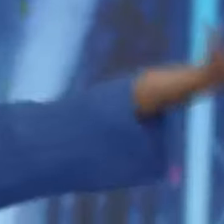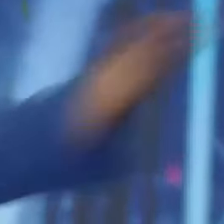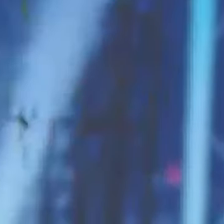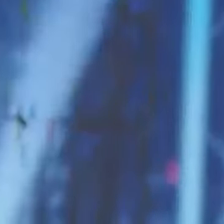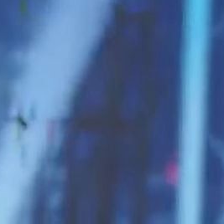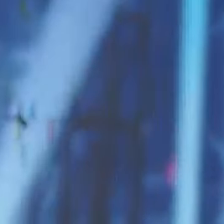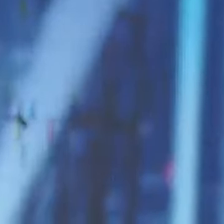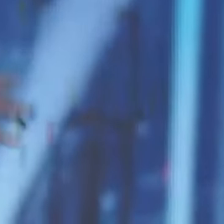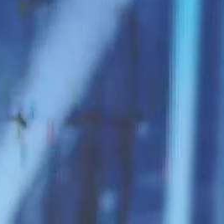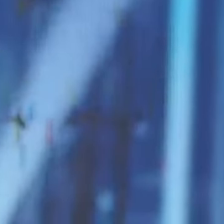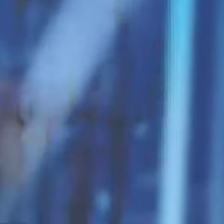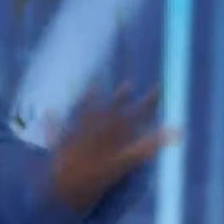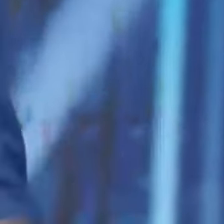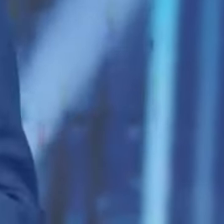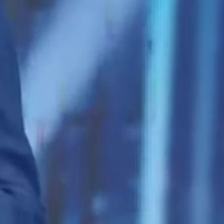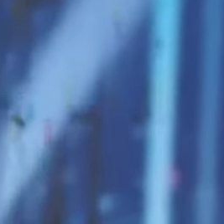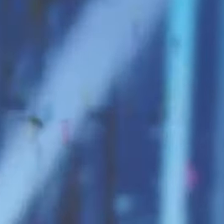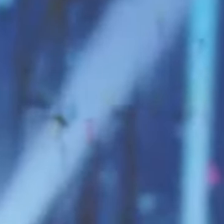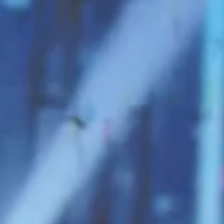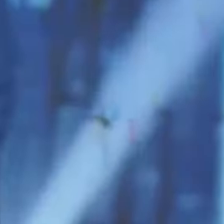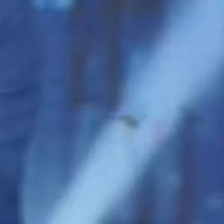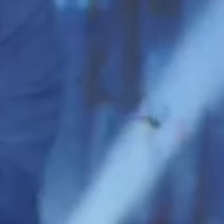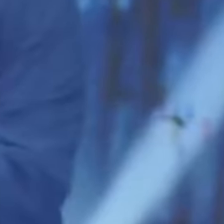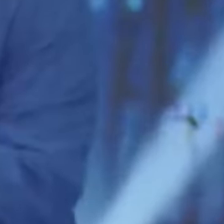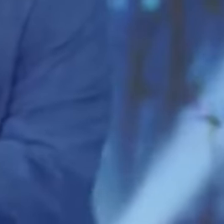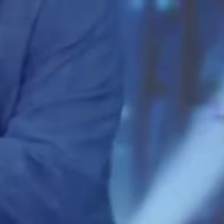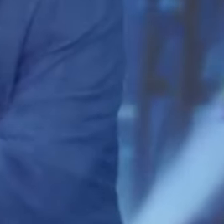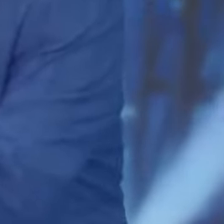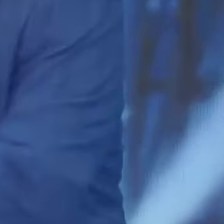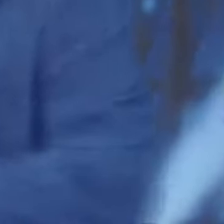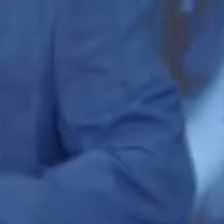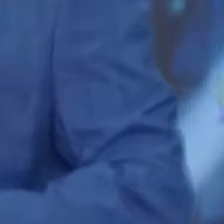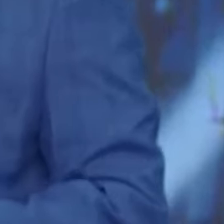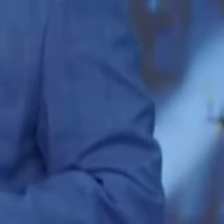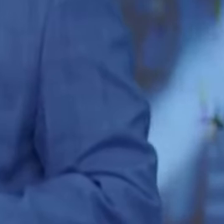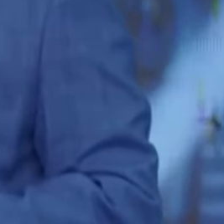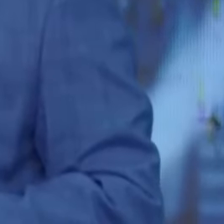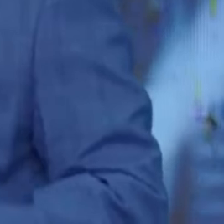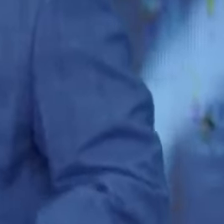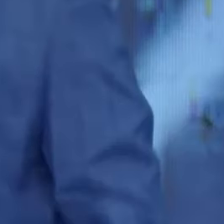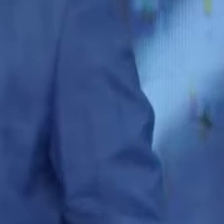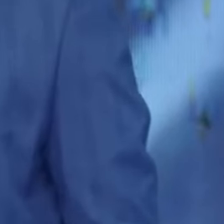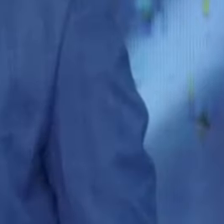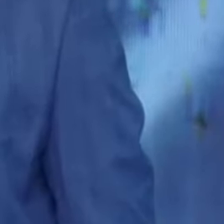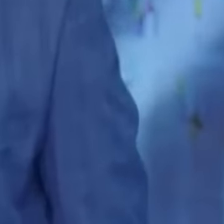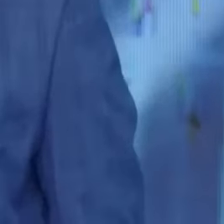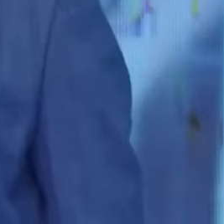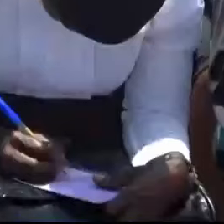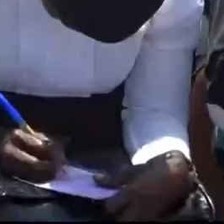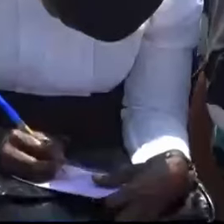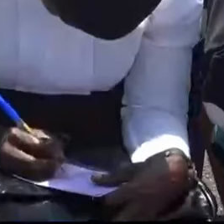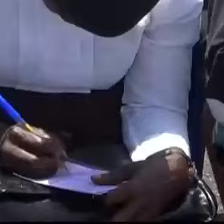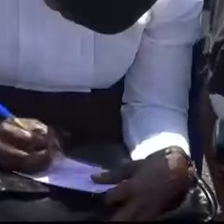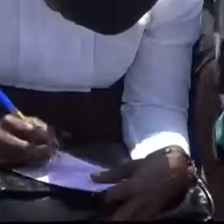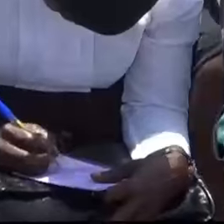mean your hands. I mean all the members of your body to go in the direction of the goal that